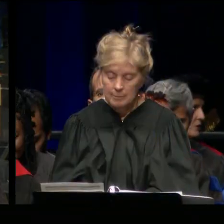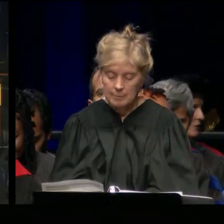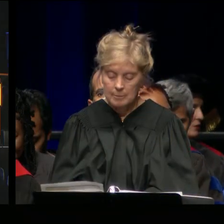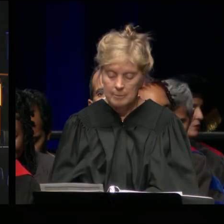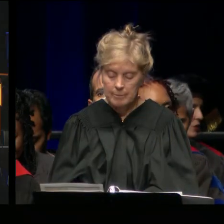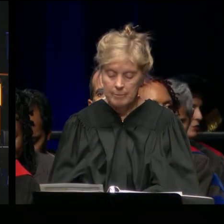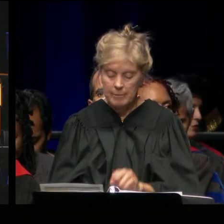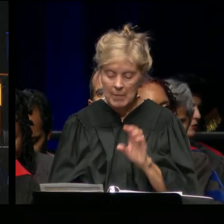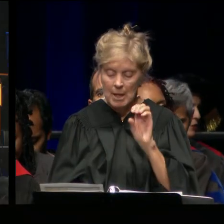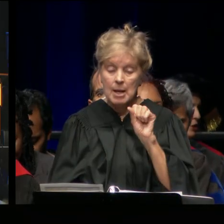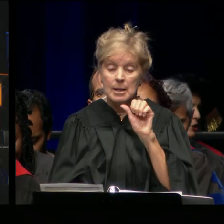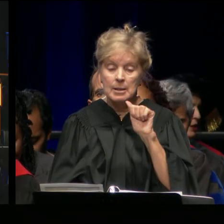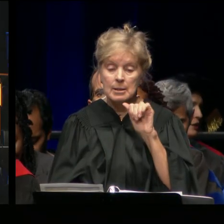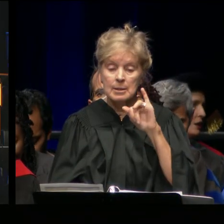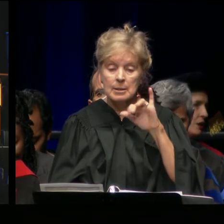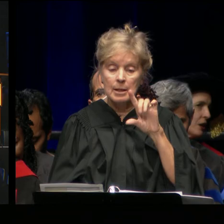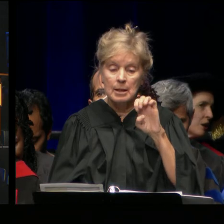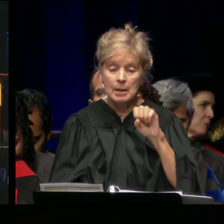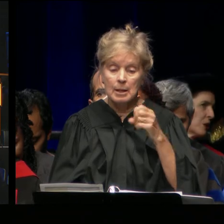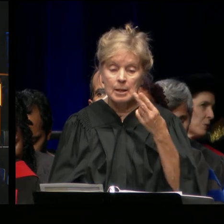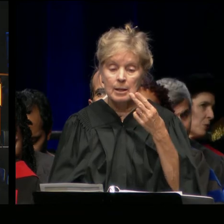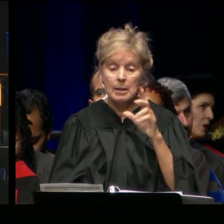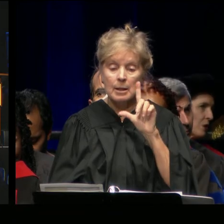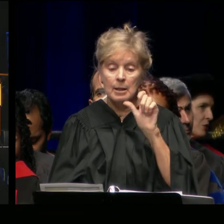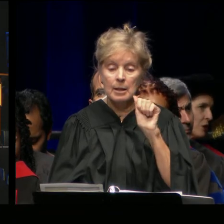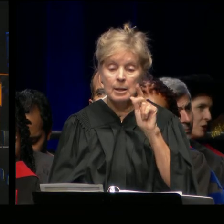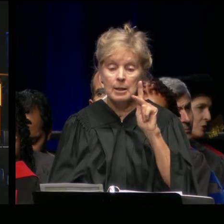Sailesh Raj Arlagada Lakshamaya.